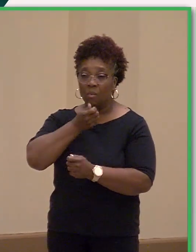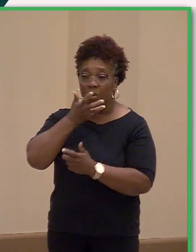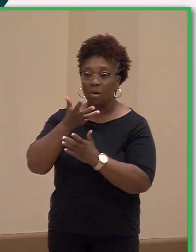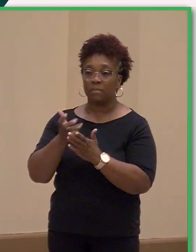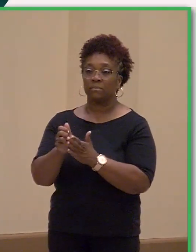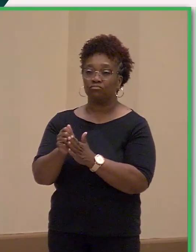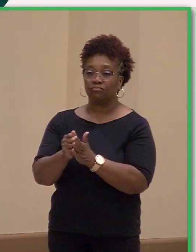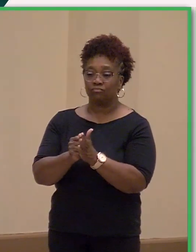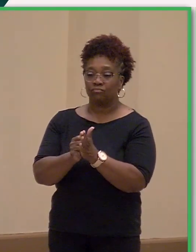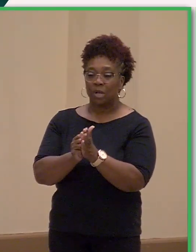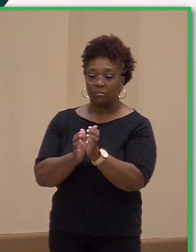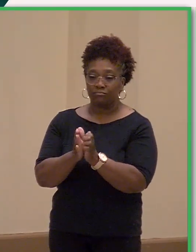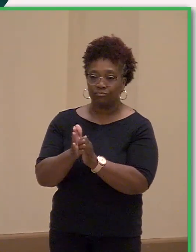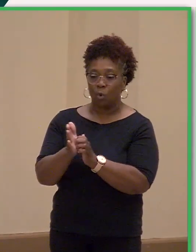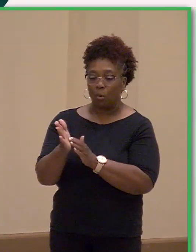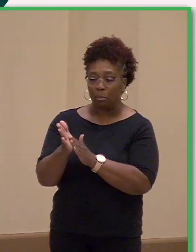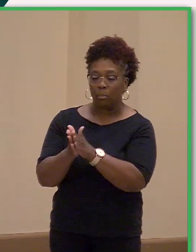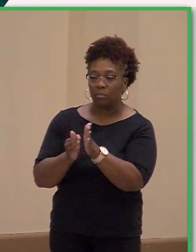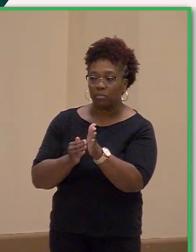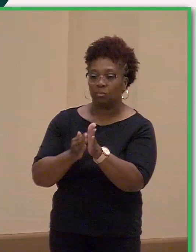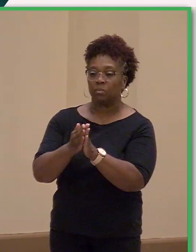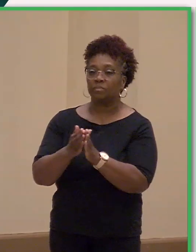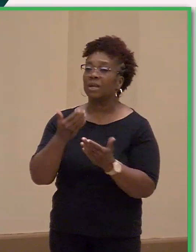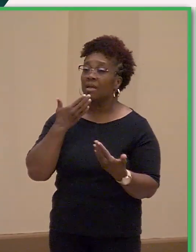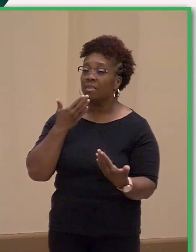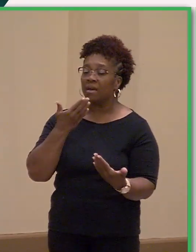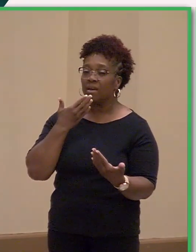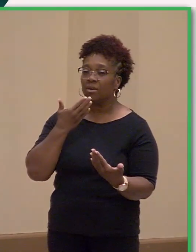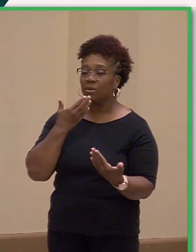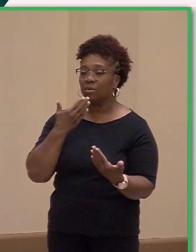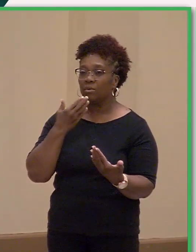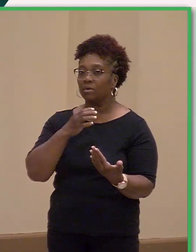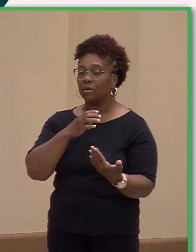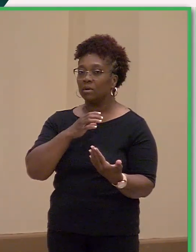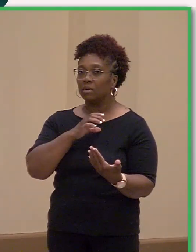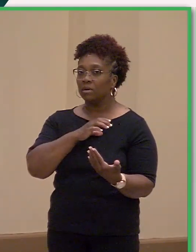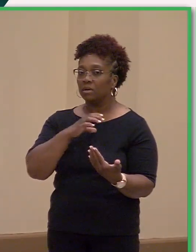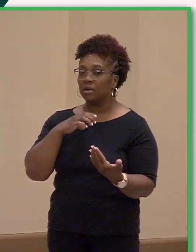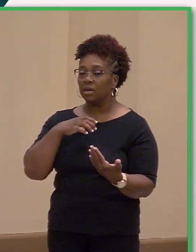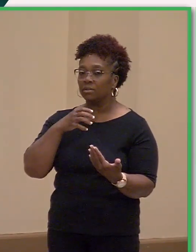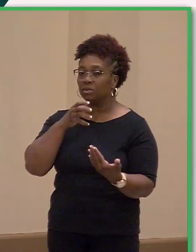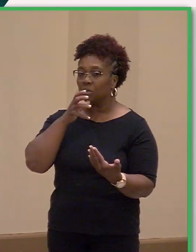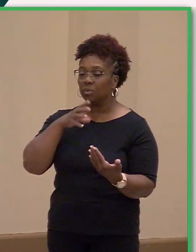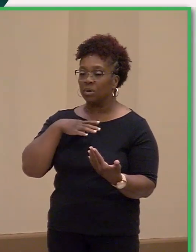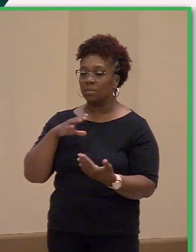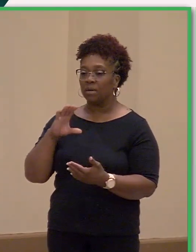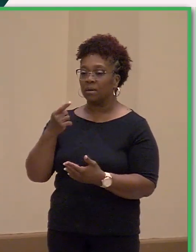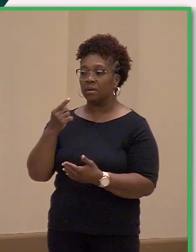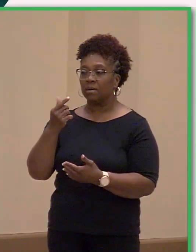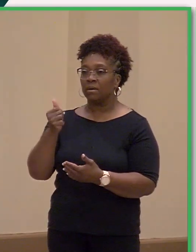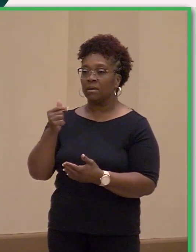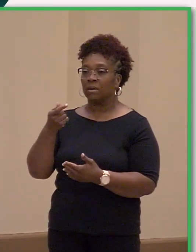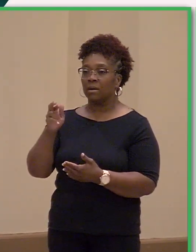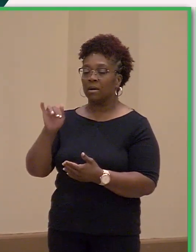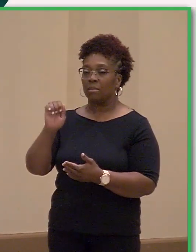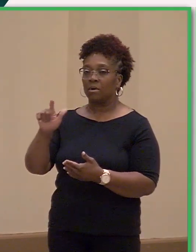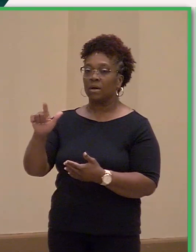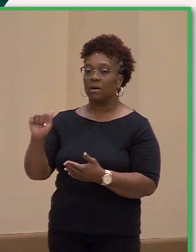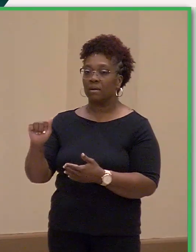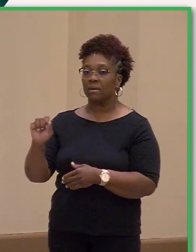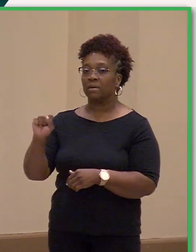I thank you. I thank you for Councilwoman Gabriela Santiago Romero, how good she is with the